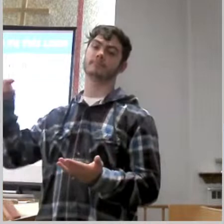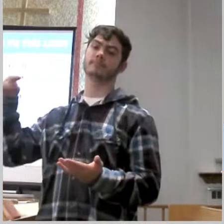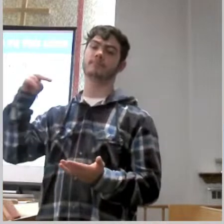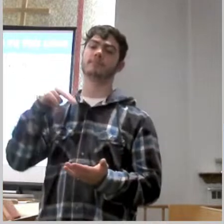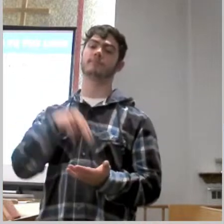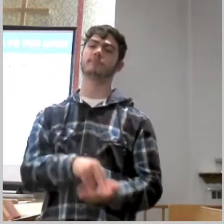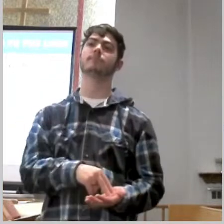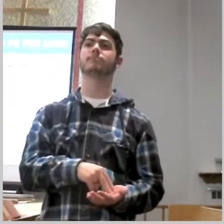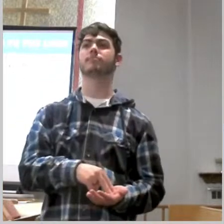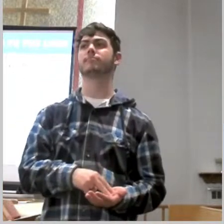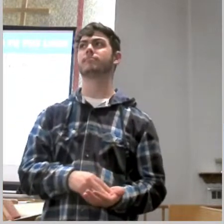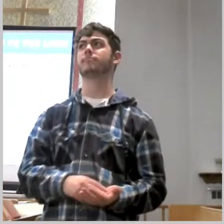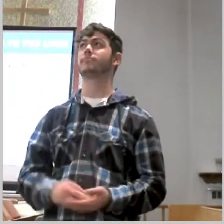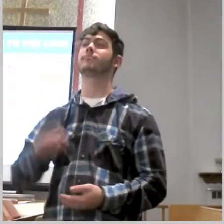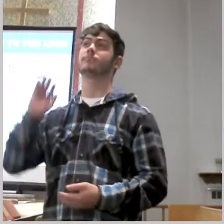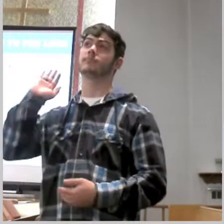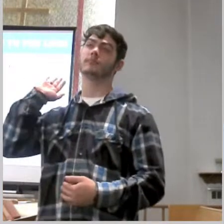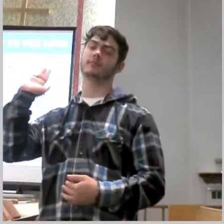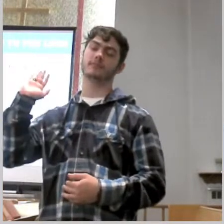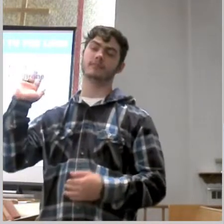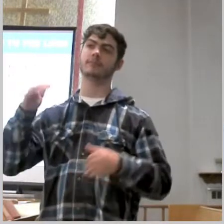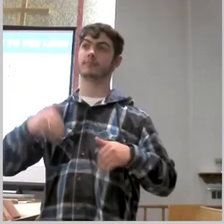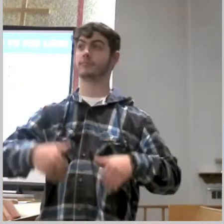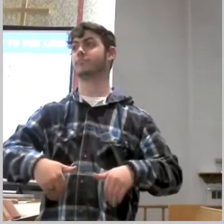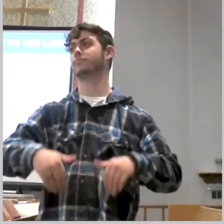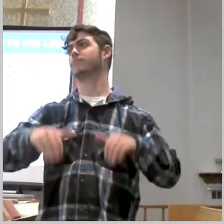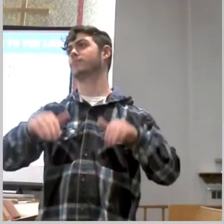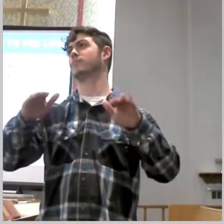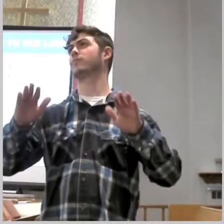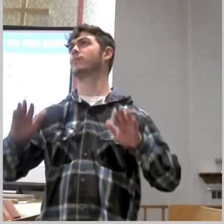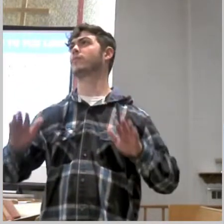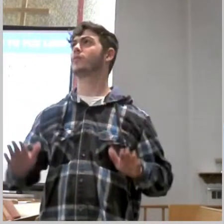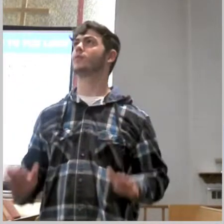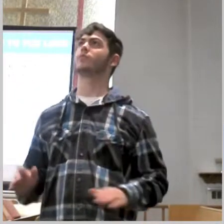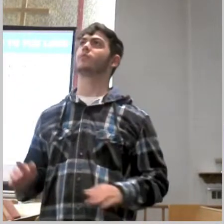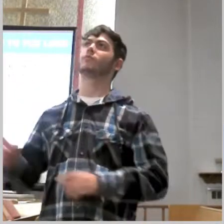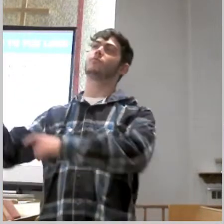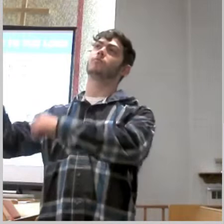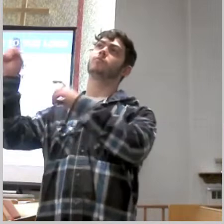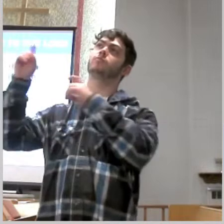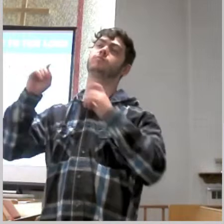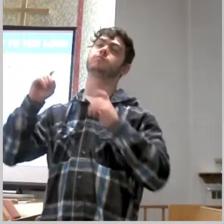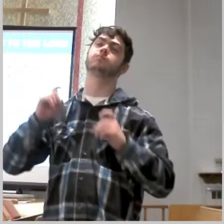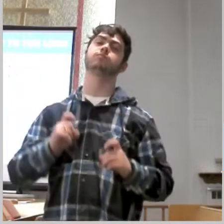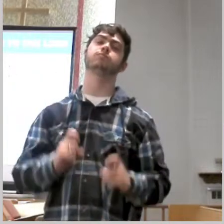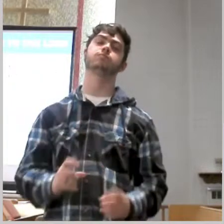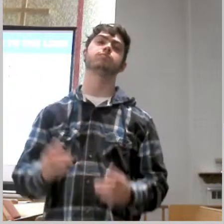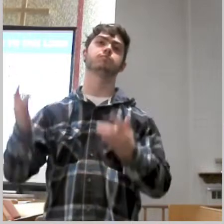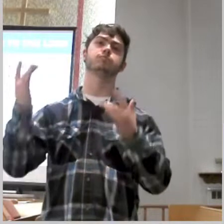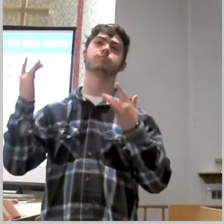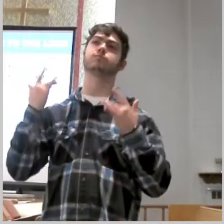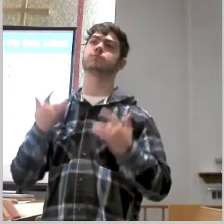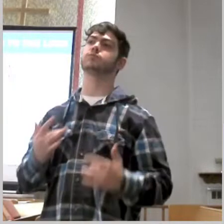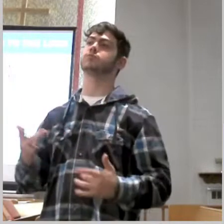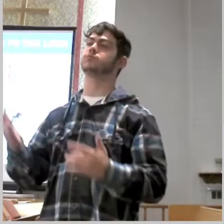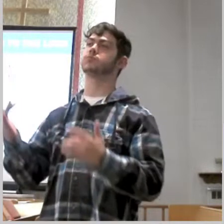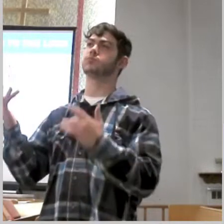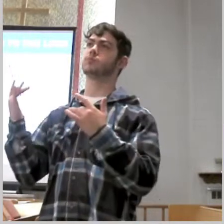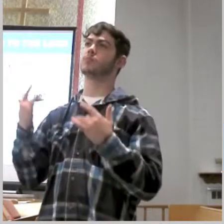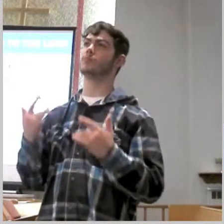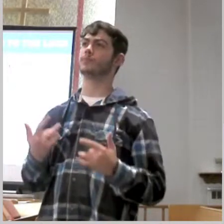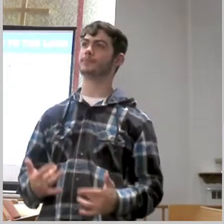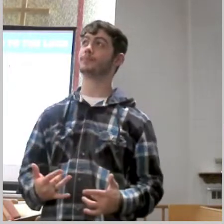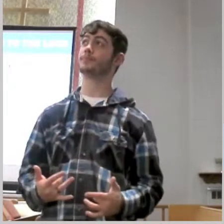dead. And mercy is flowing from his throne.